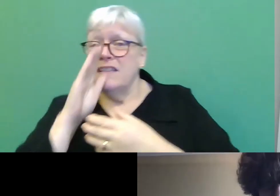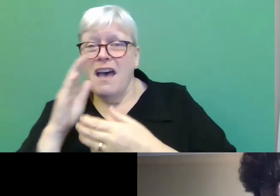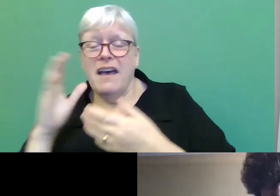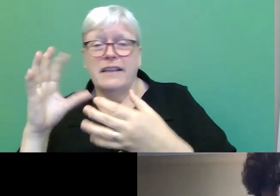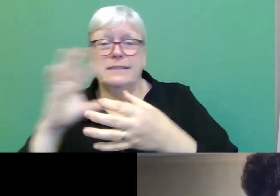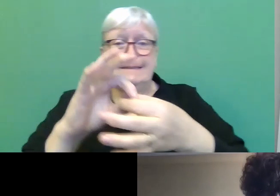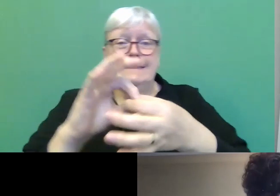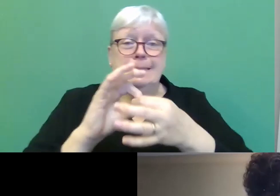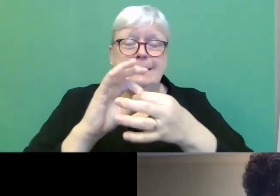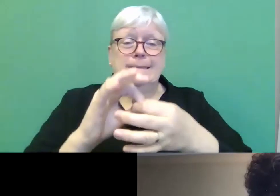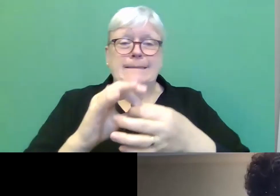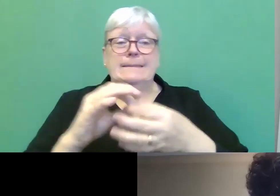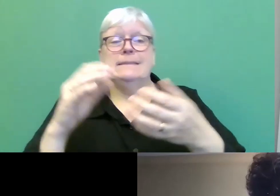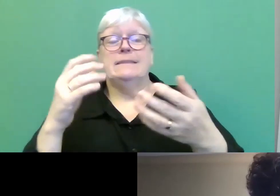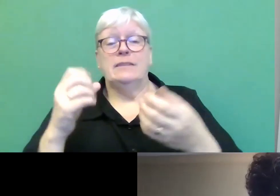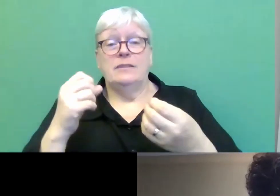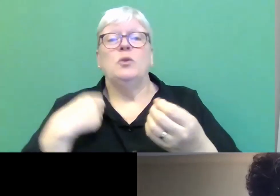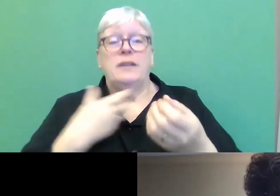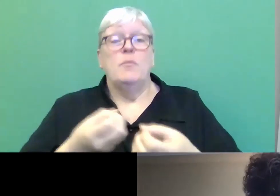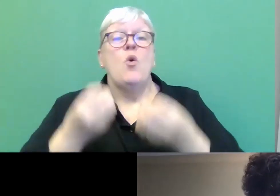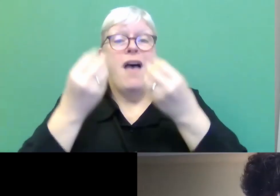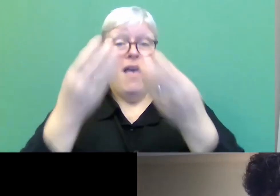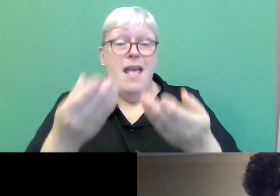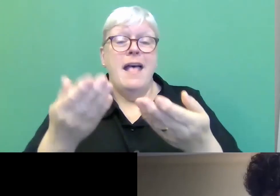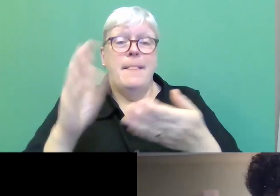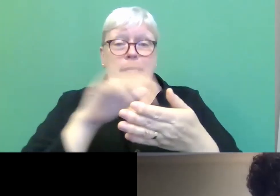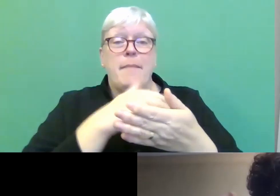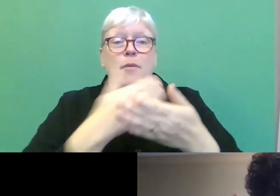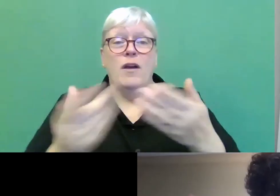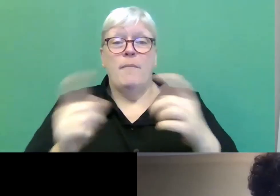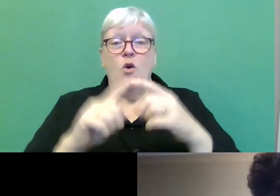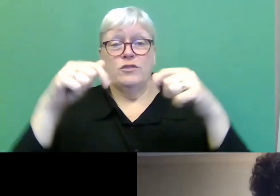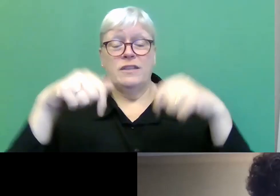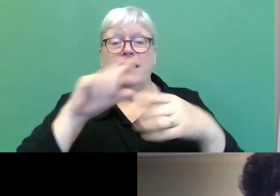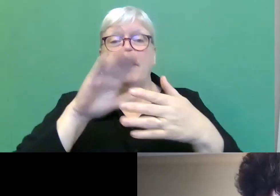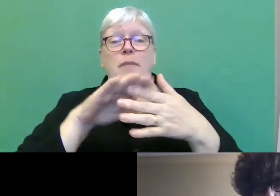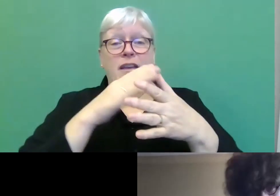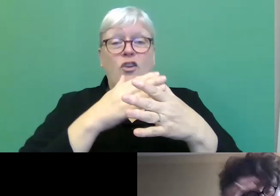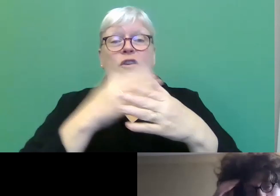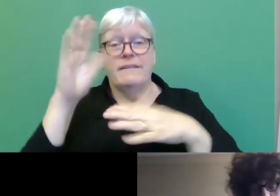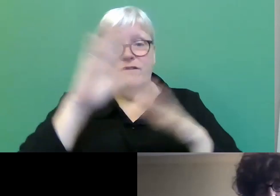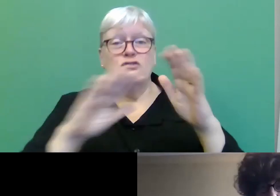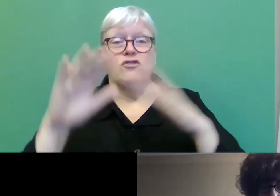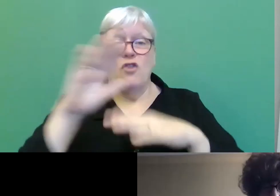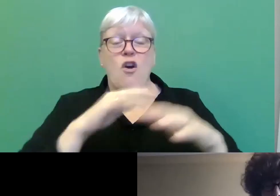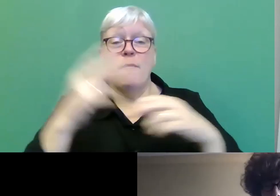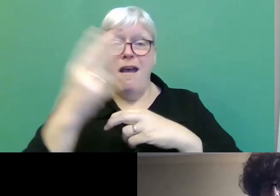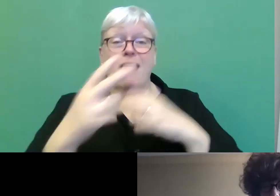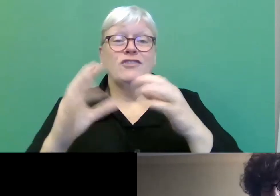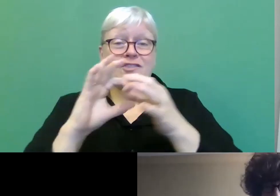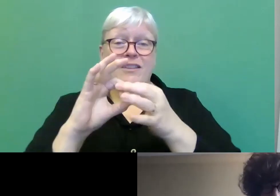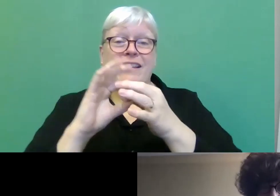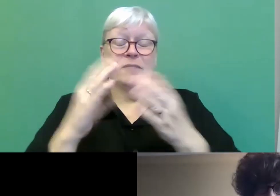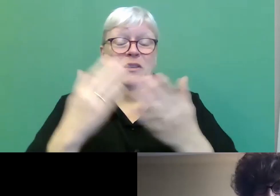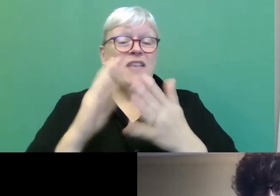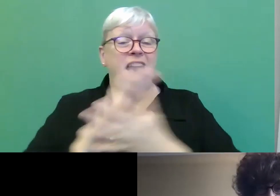yeah, we submitted the poems, and that one about I'm also here because of the storm is the one that the artist related to. So I was really chuffed to be a part